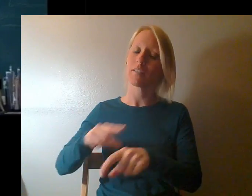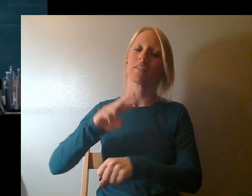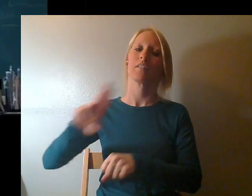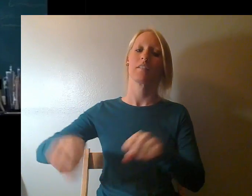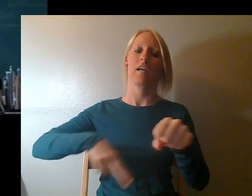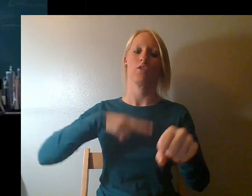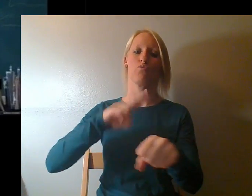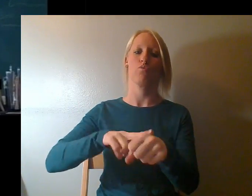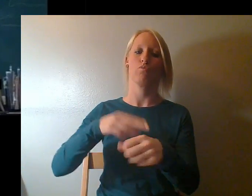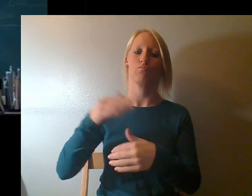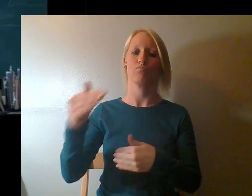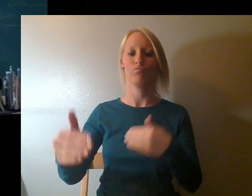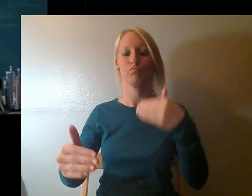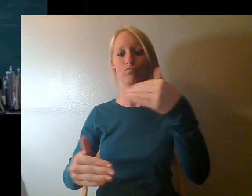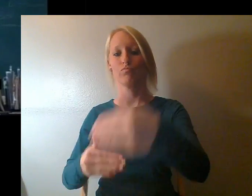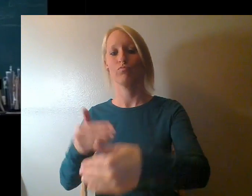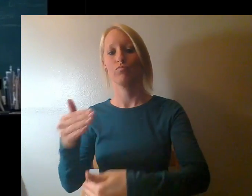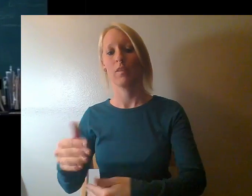happen.